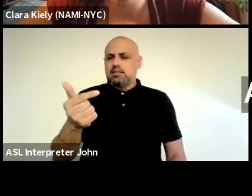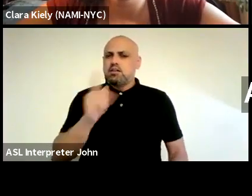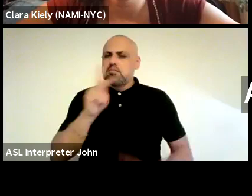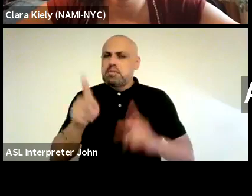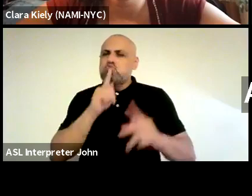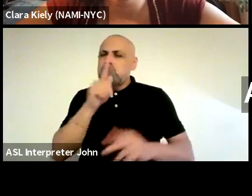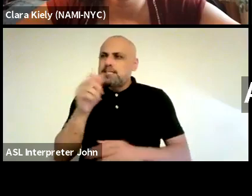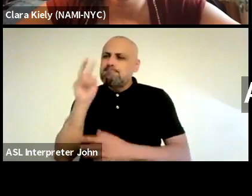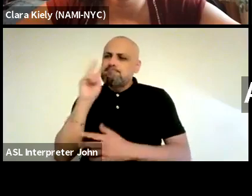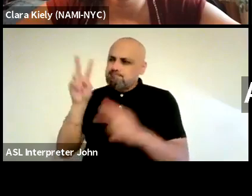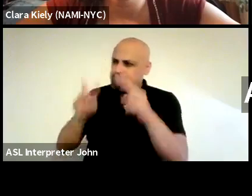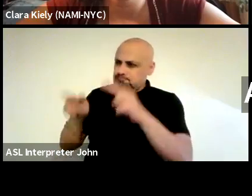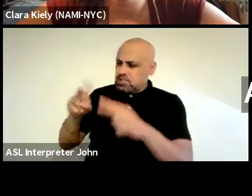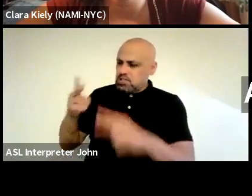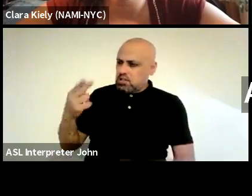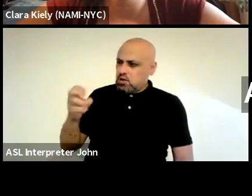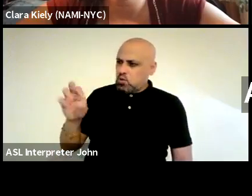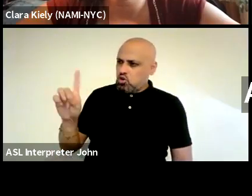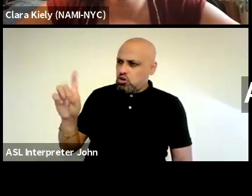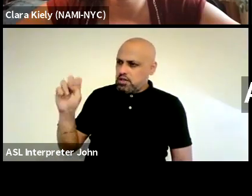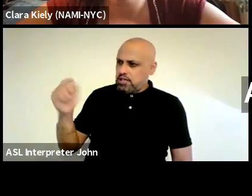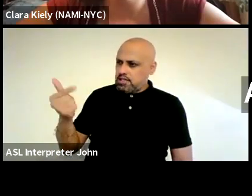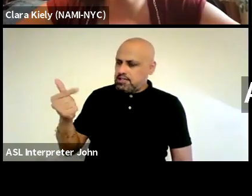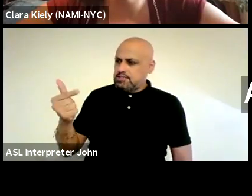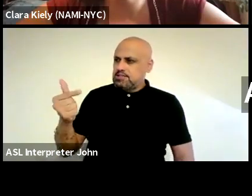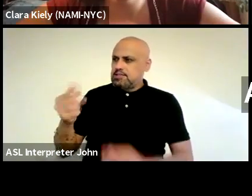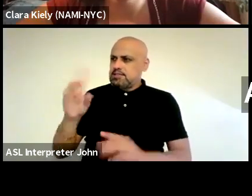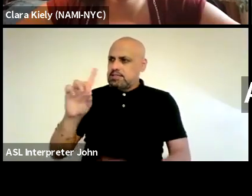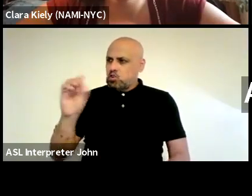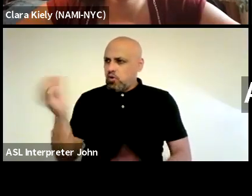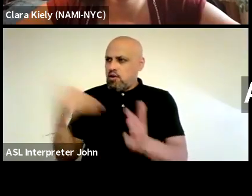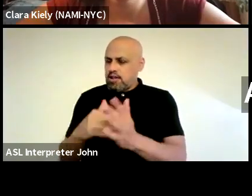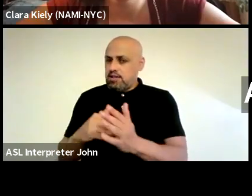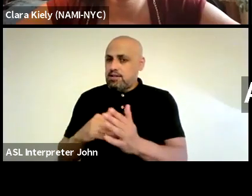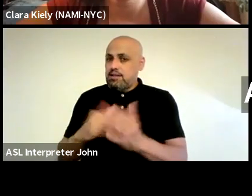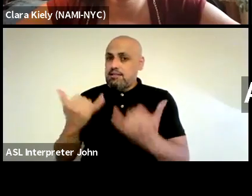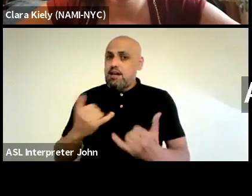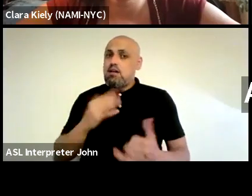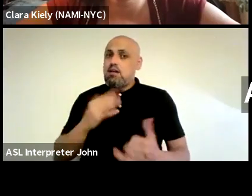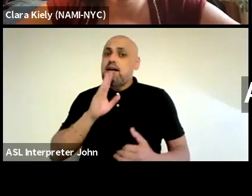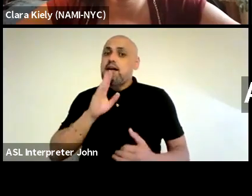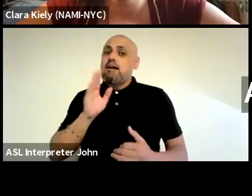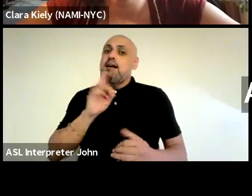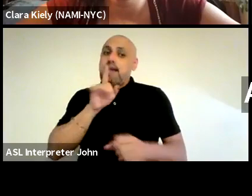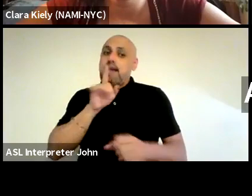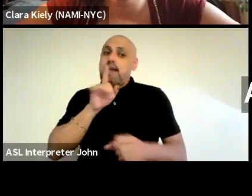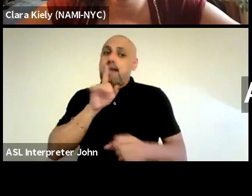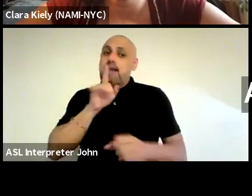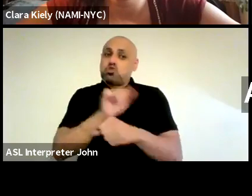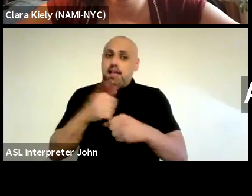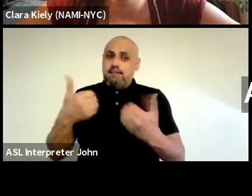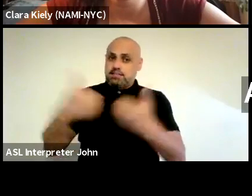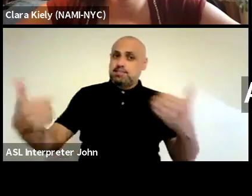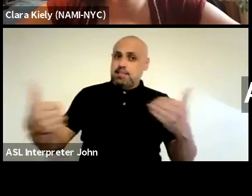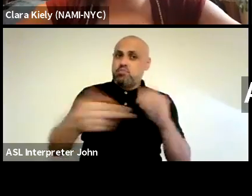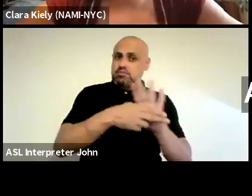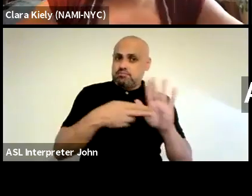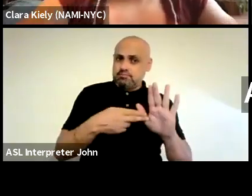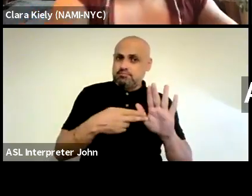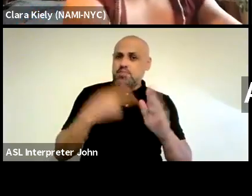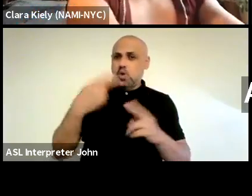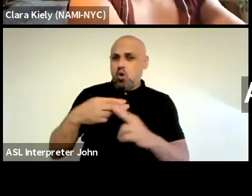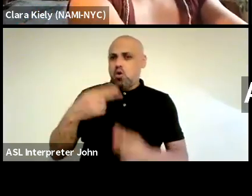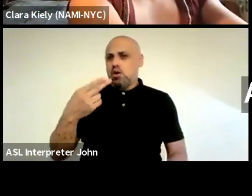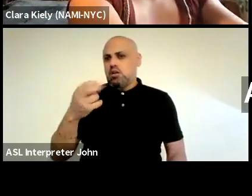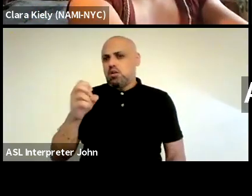at hoarding disorder again. And now there's actually a separable diagnosis called hoarding disorder. And I would just like to make